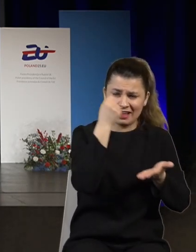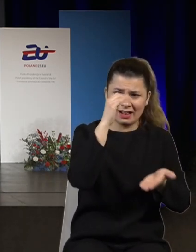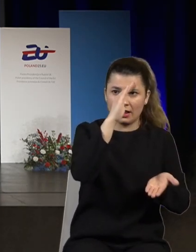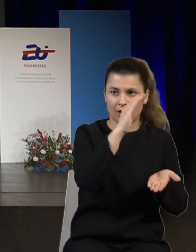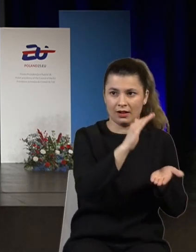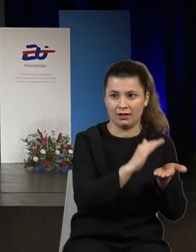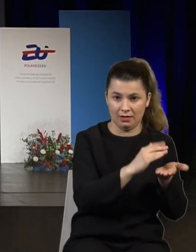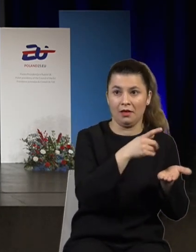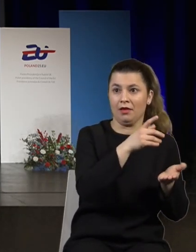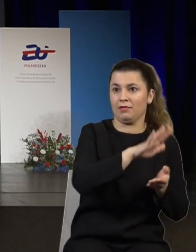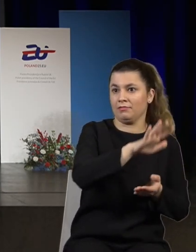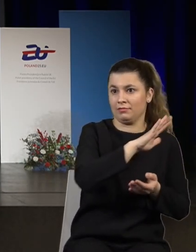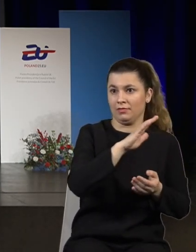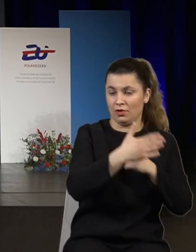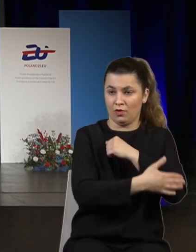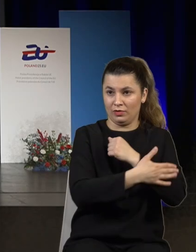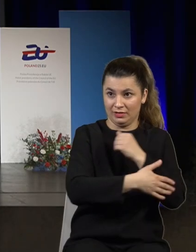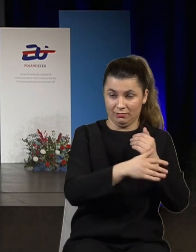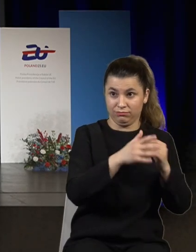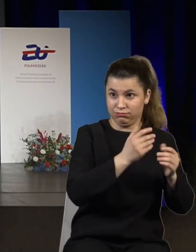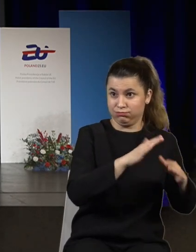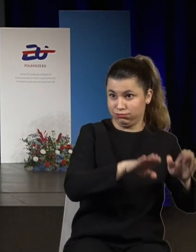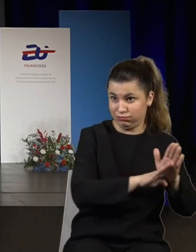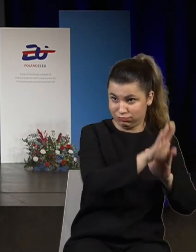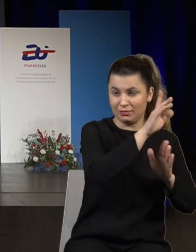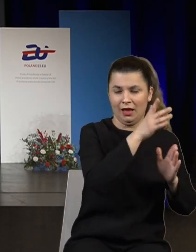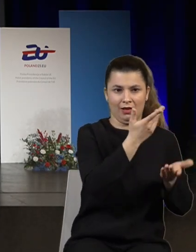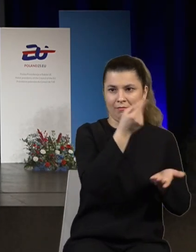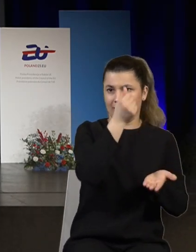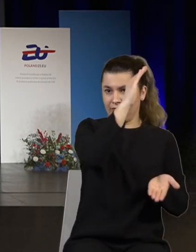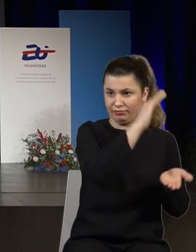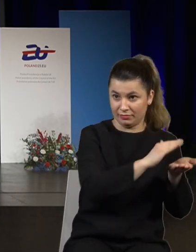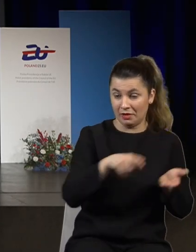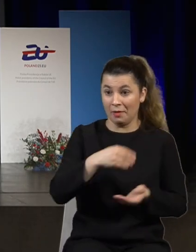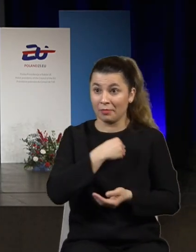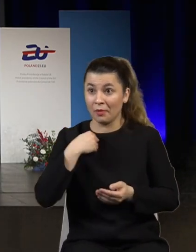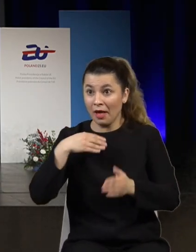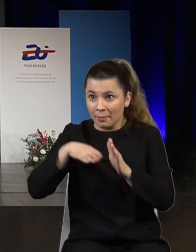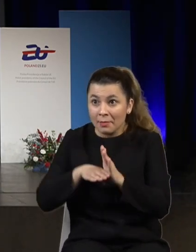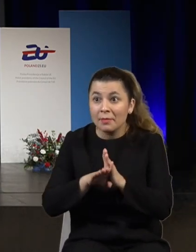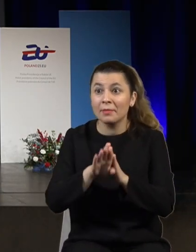this, the accessibility of these funds were much more difficult.